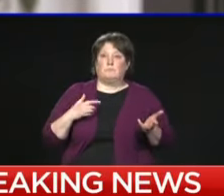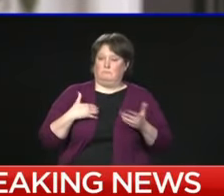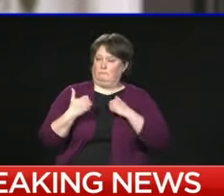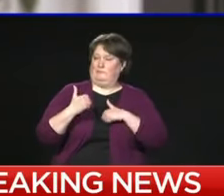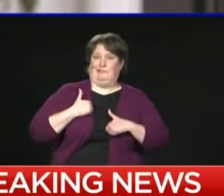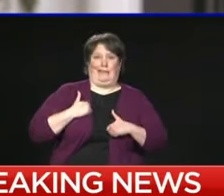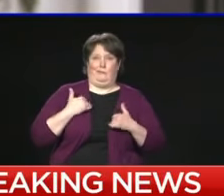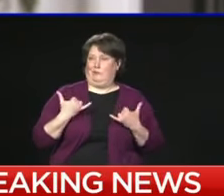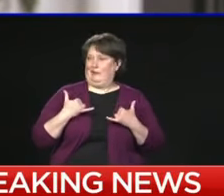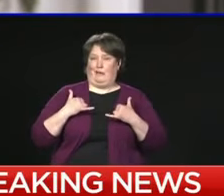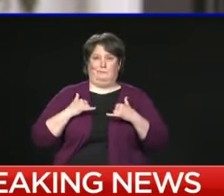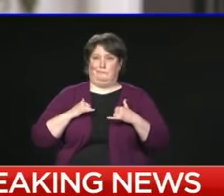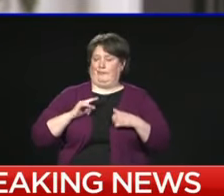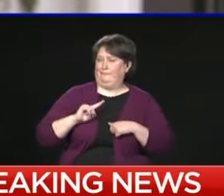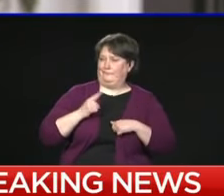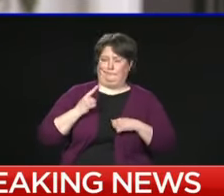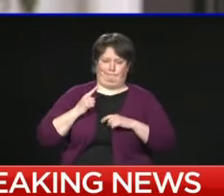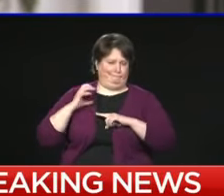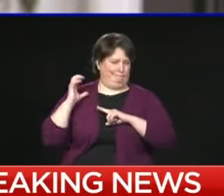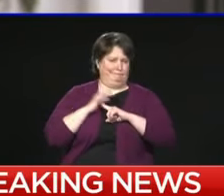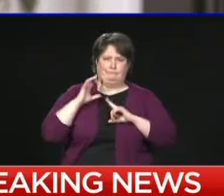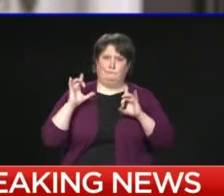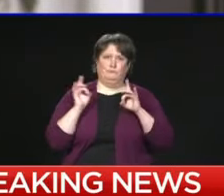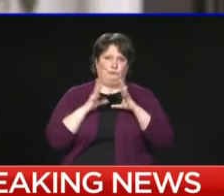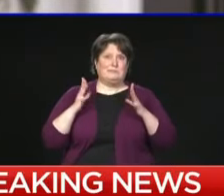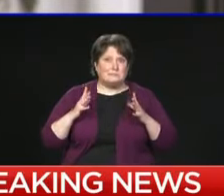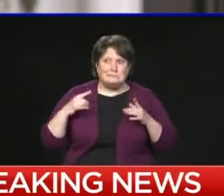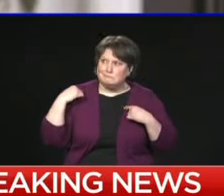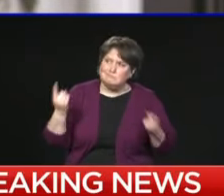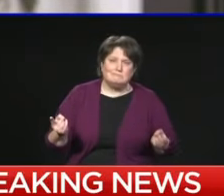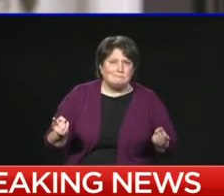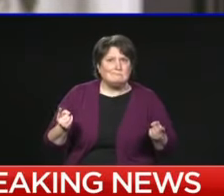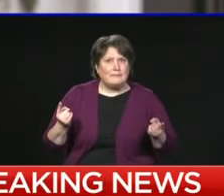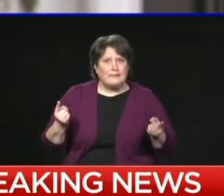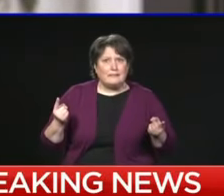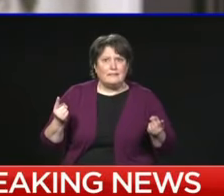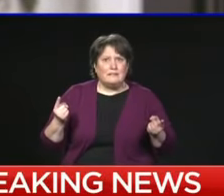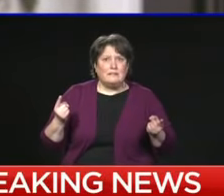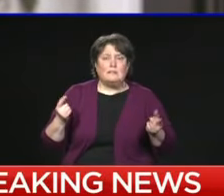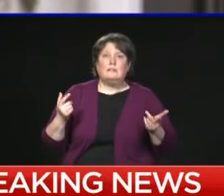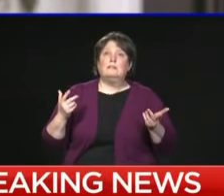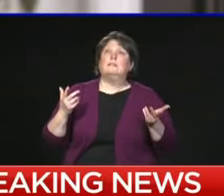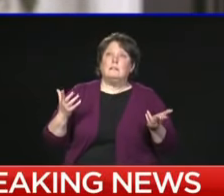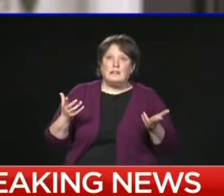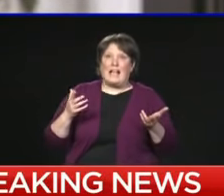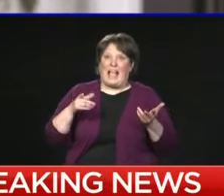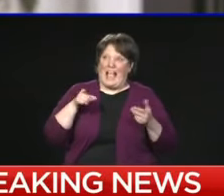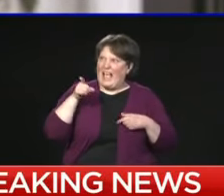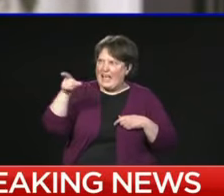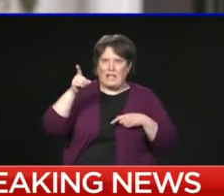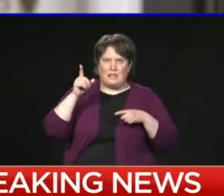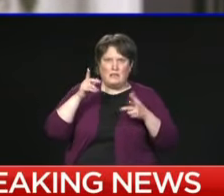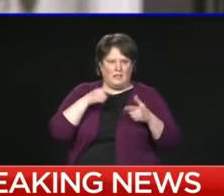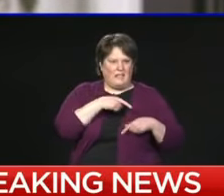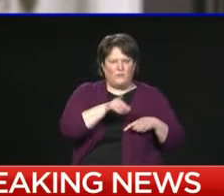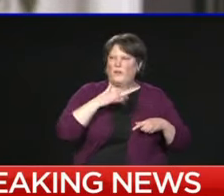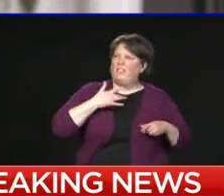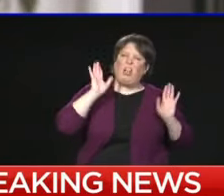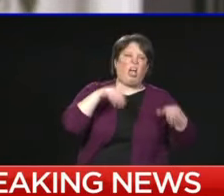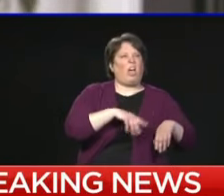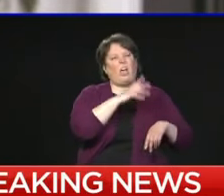confronted with the most important and the most serious public